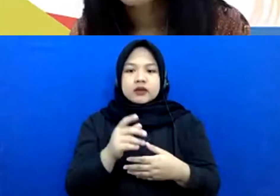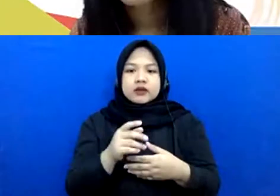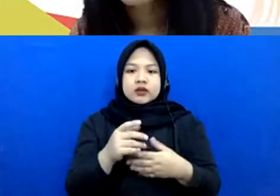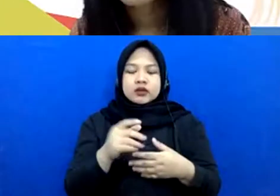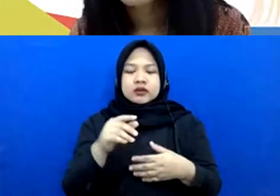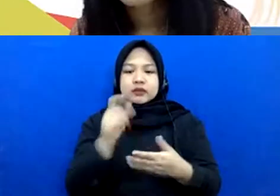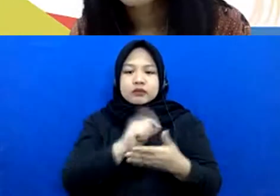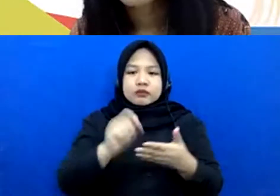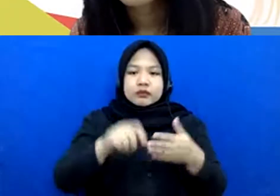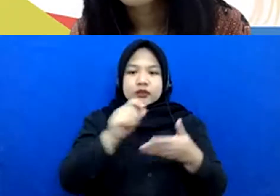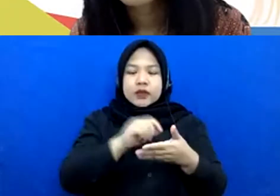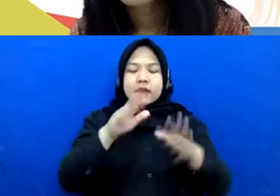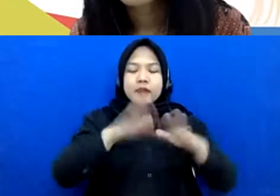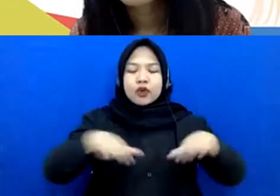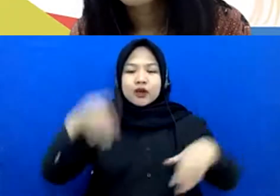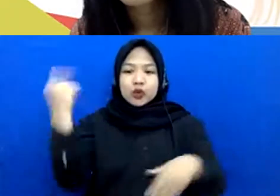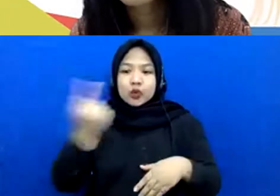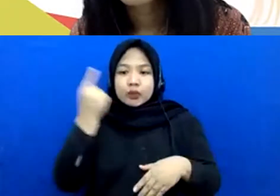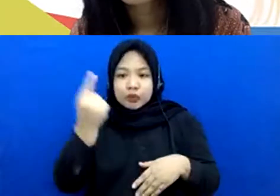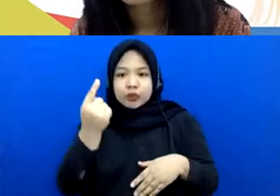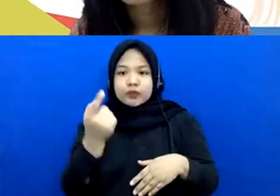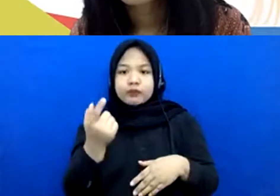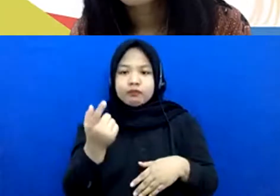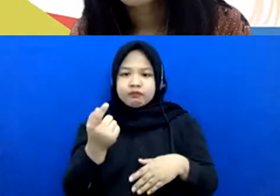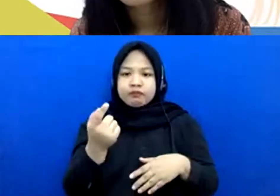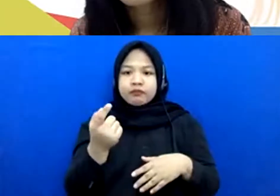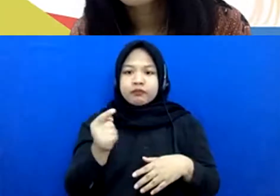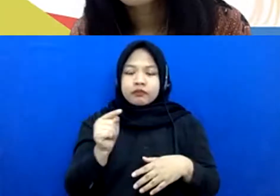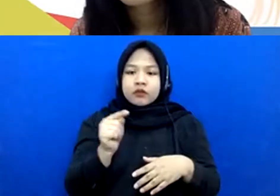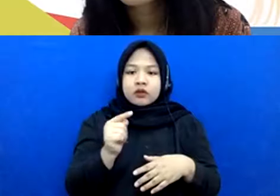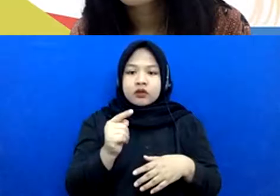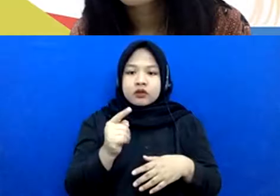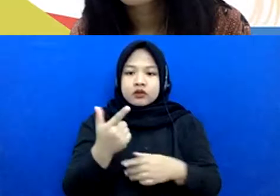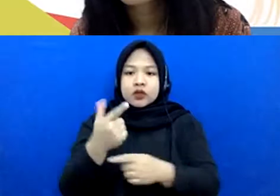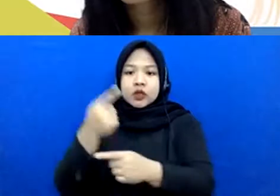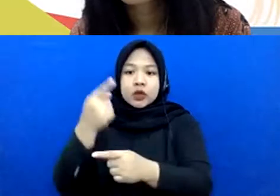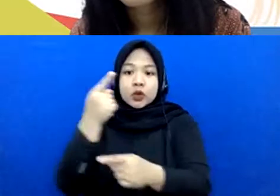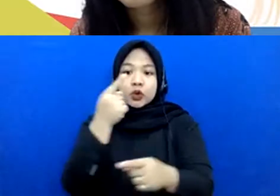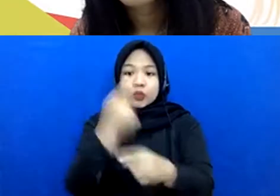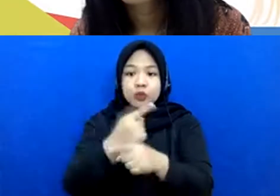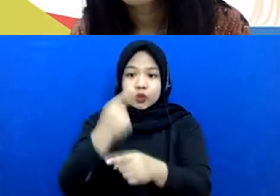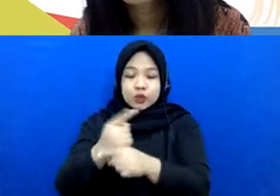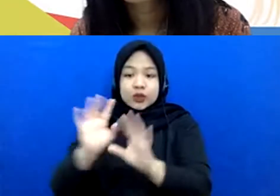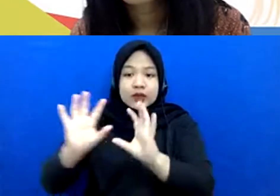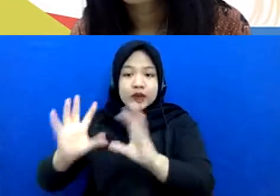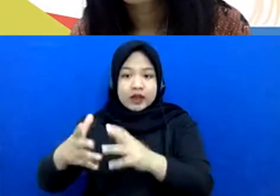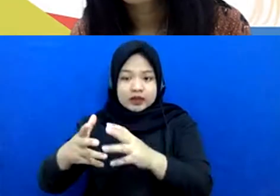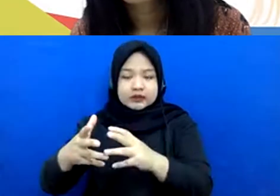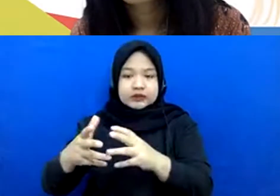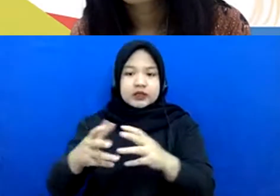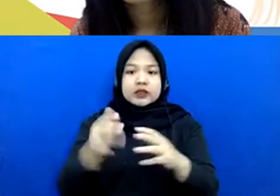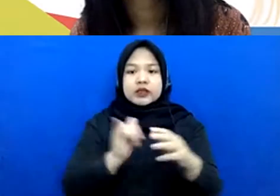coming to the fully special education class, it's just the teachers in that class and the special education